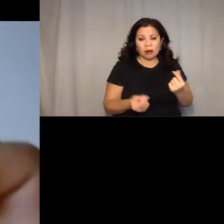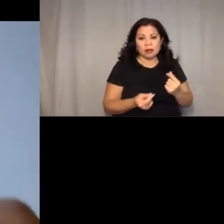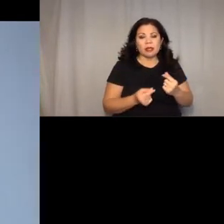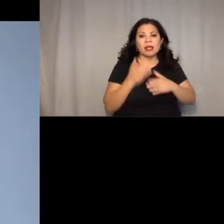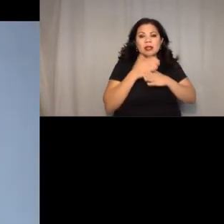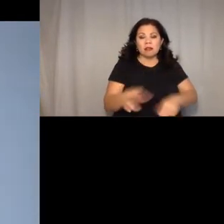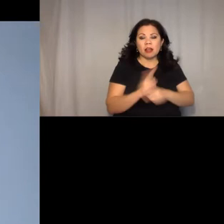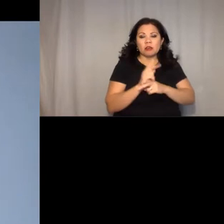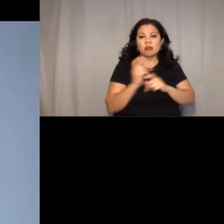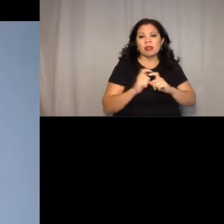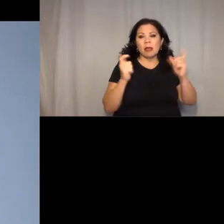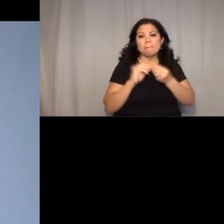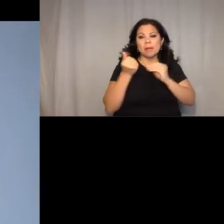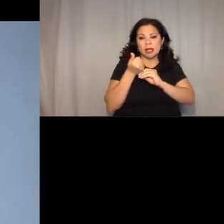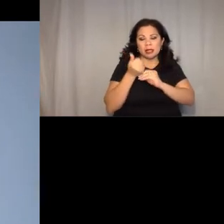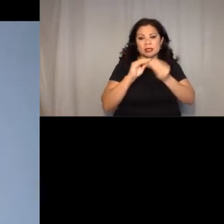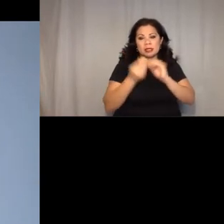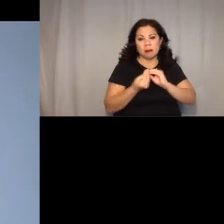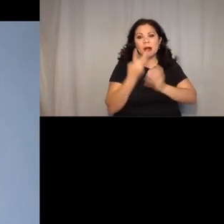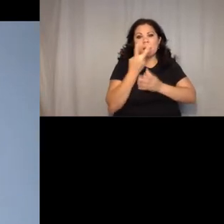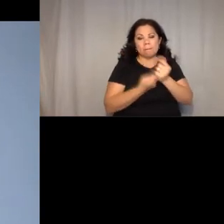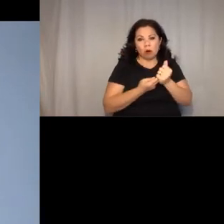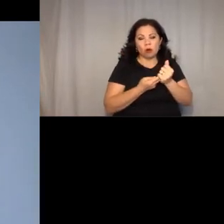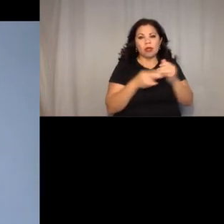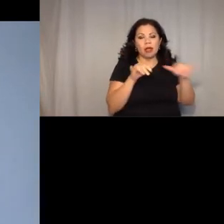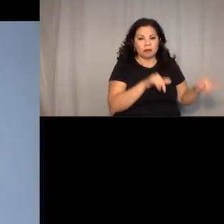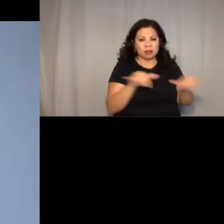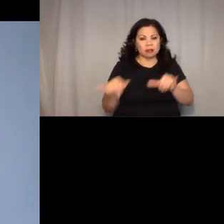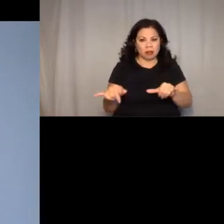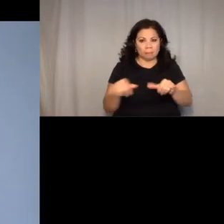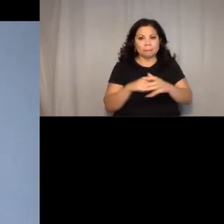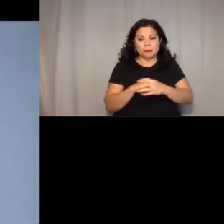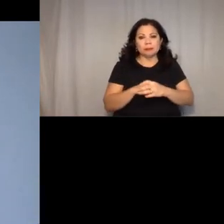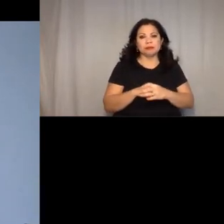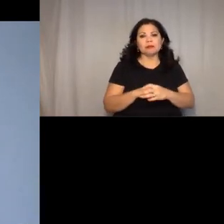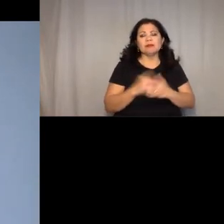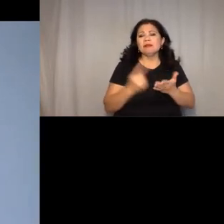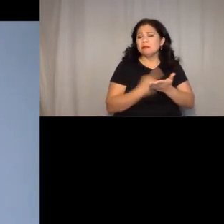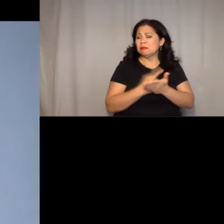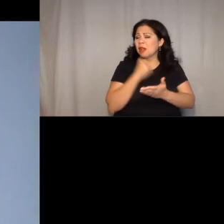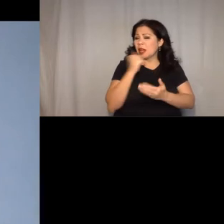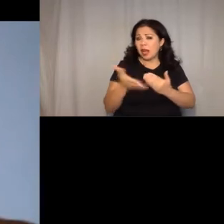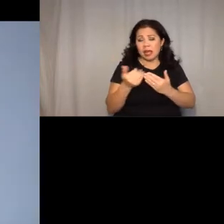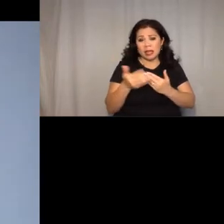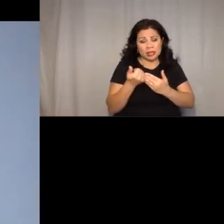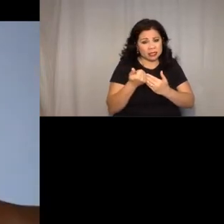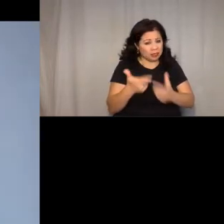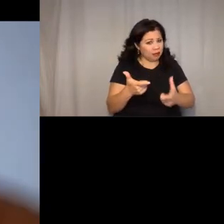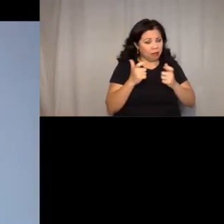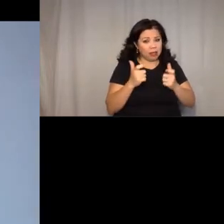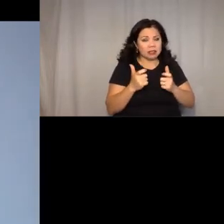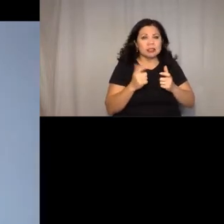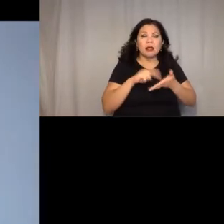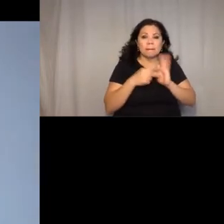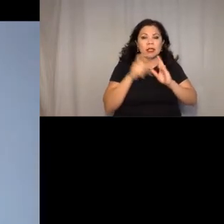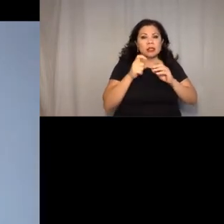have in common. But sometimes it might not be easy to find the biggest number they have in common right away. So that means you have to keep finding more